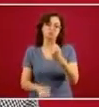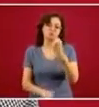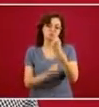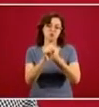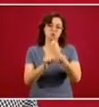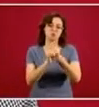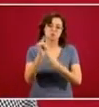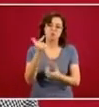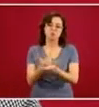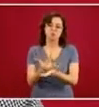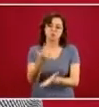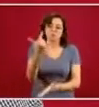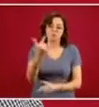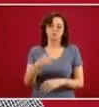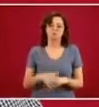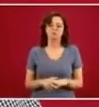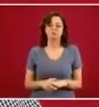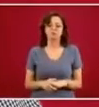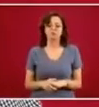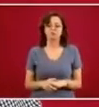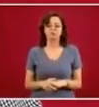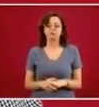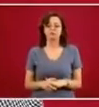These pulmonary complications